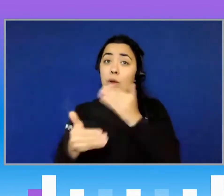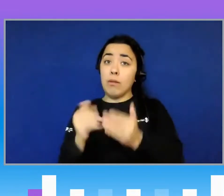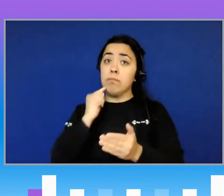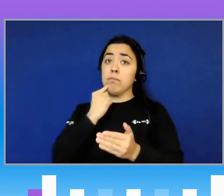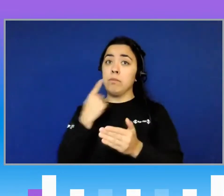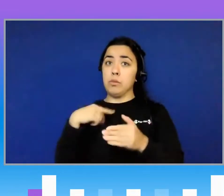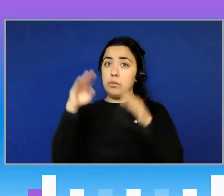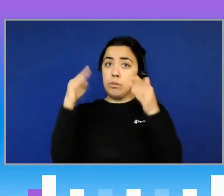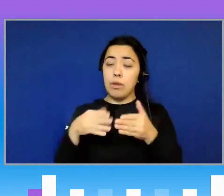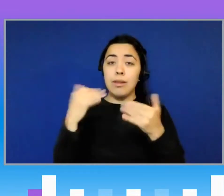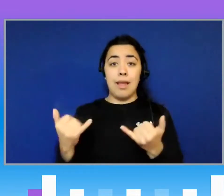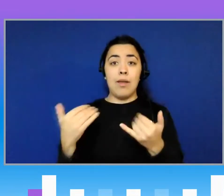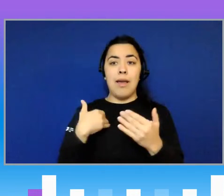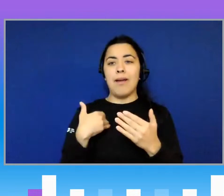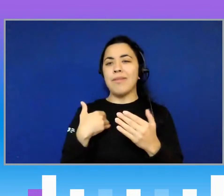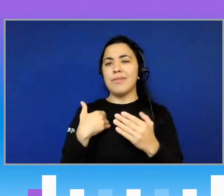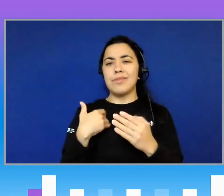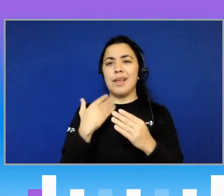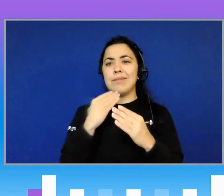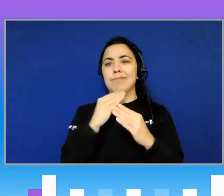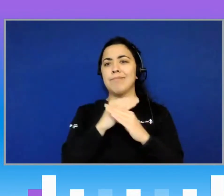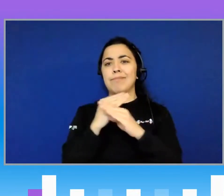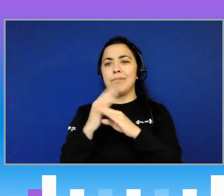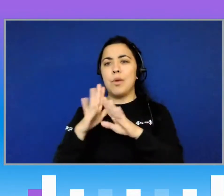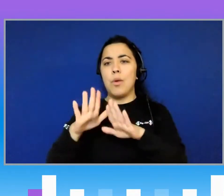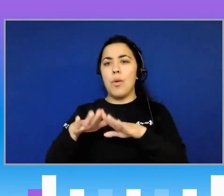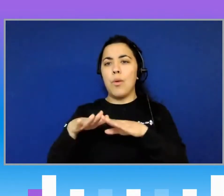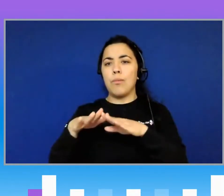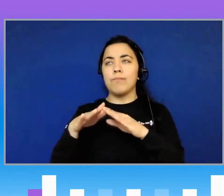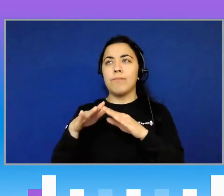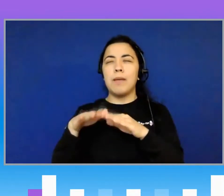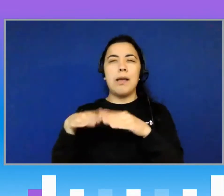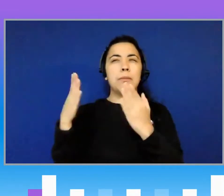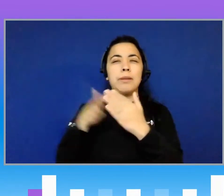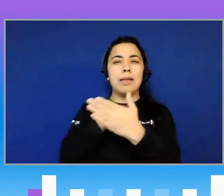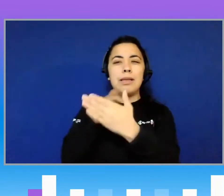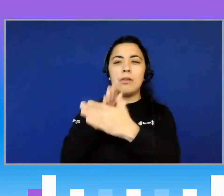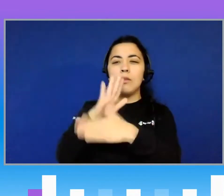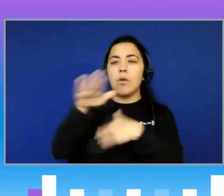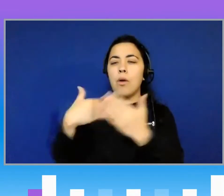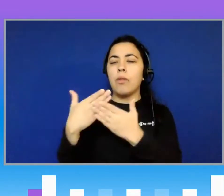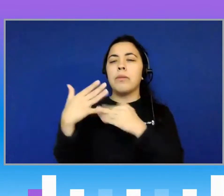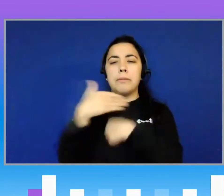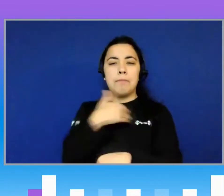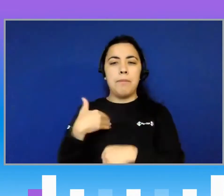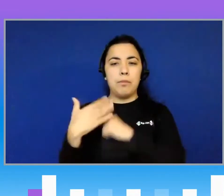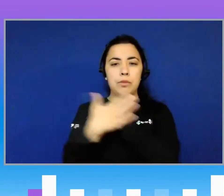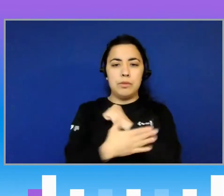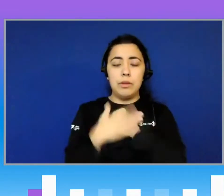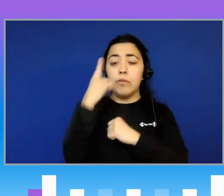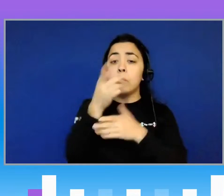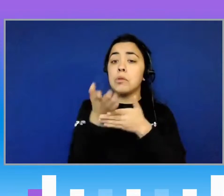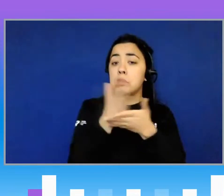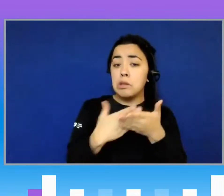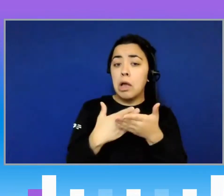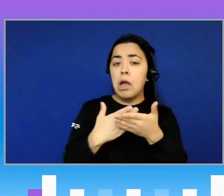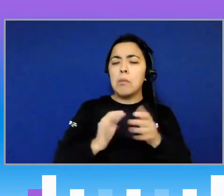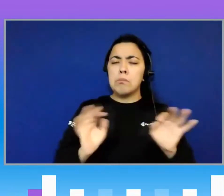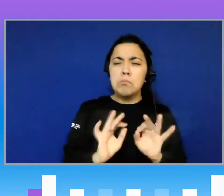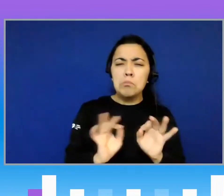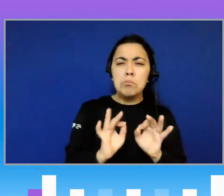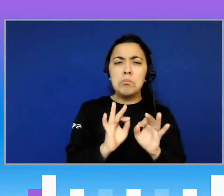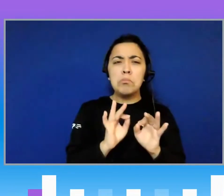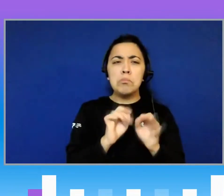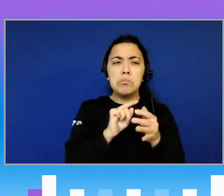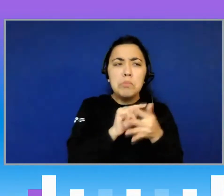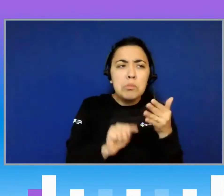have infringements open against all the member states. For some of them, for small details, because I mean,